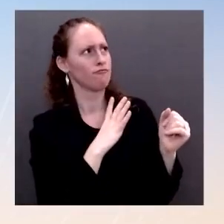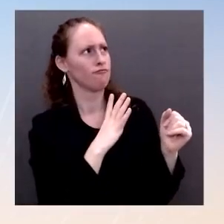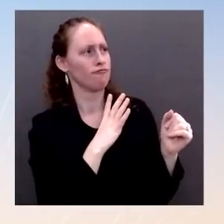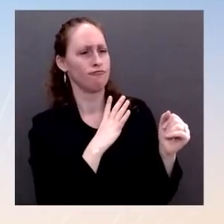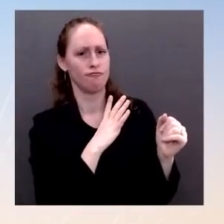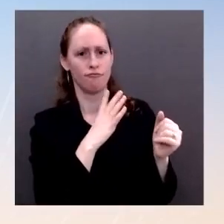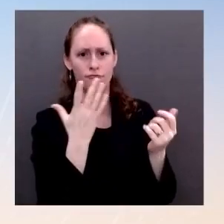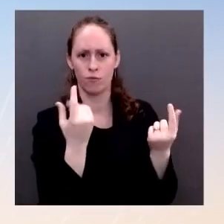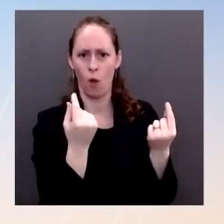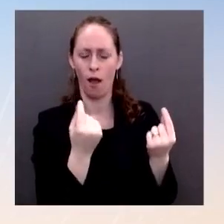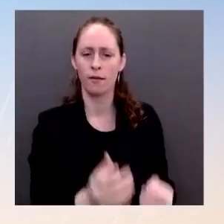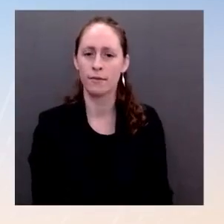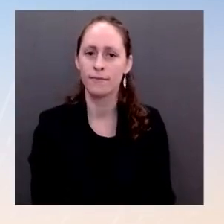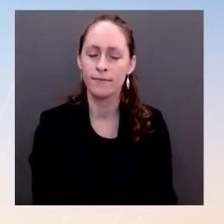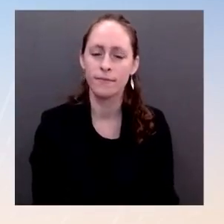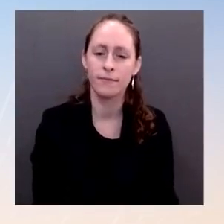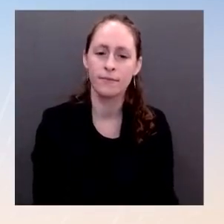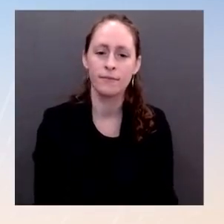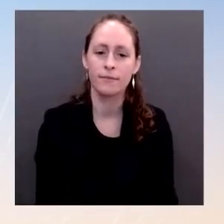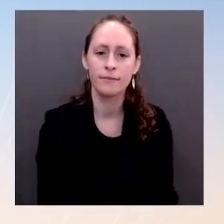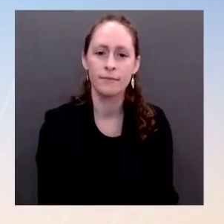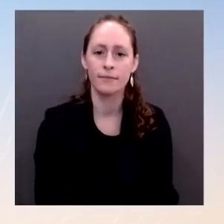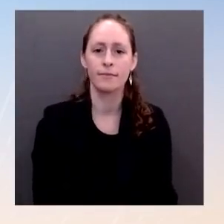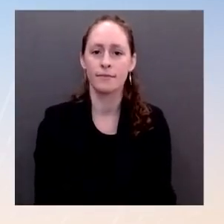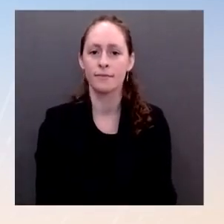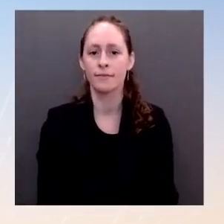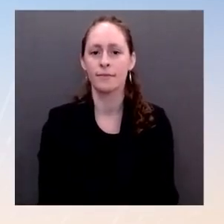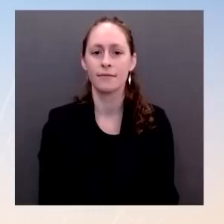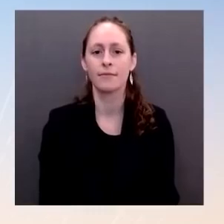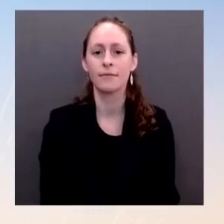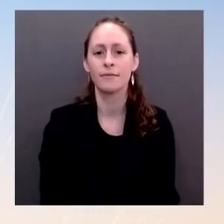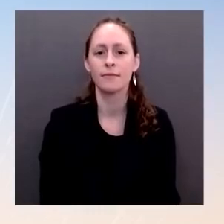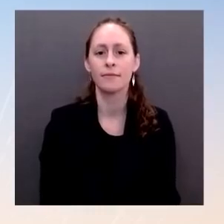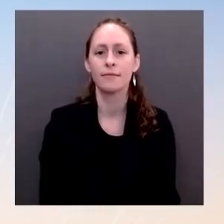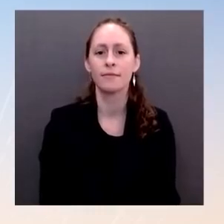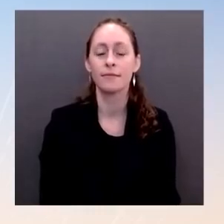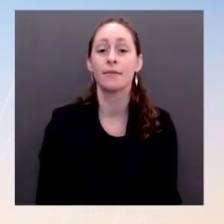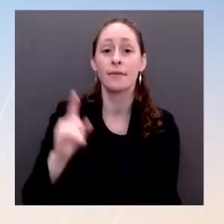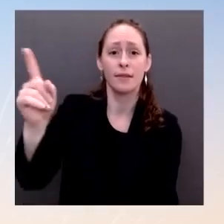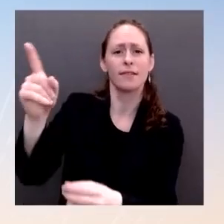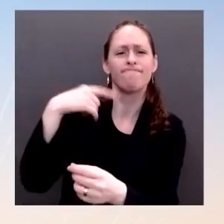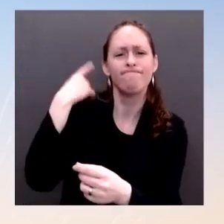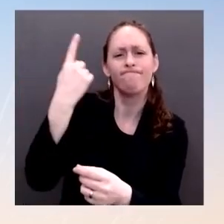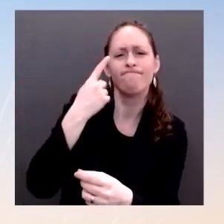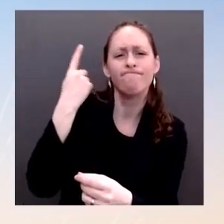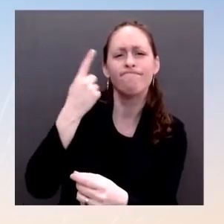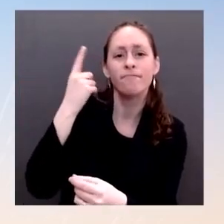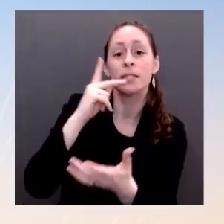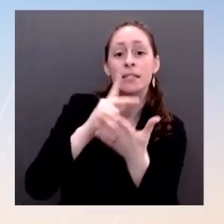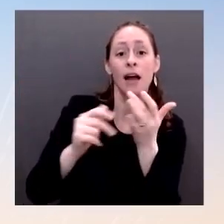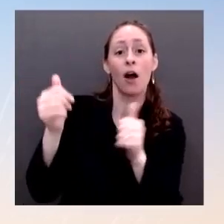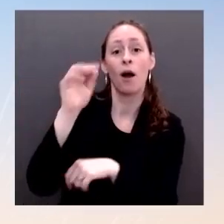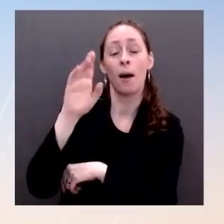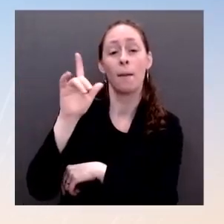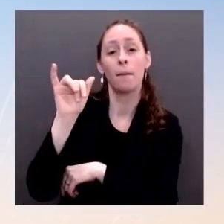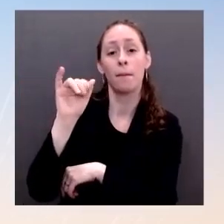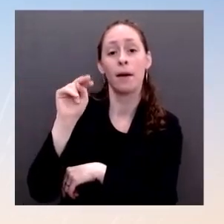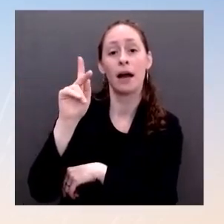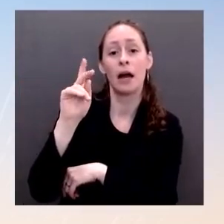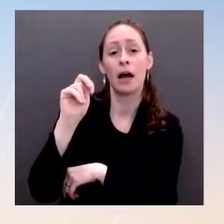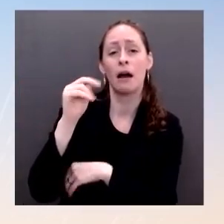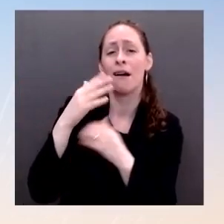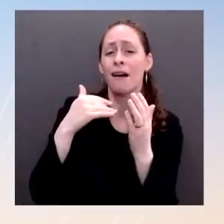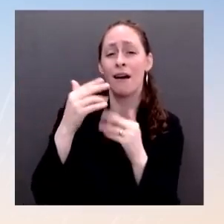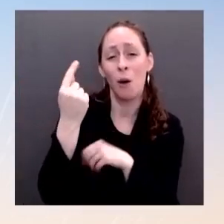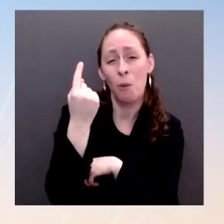Ukrainian TV that whether it's one Russian soldier or 1,000 crossing the border, it's an attack on Ukraine. Does the president